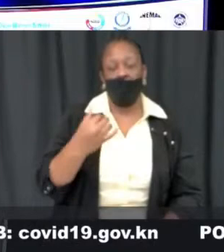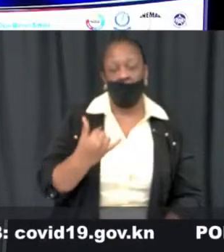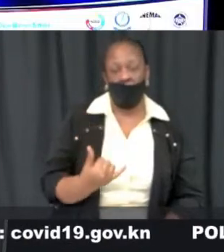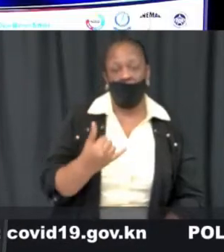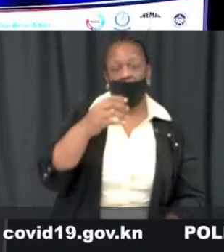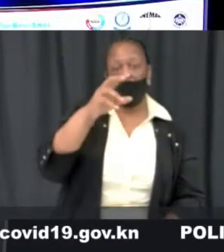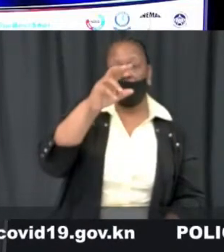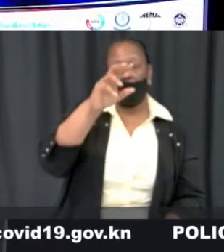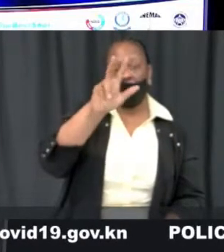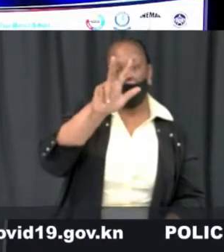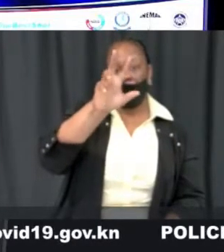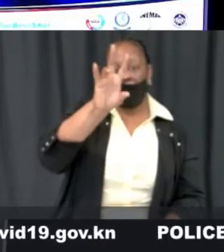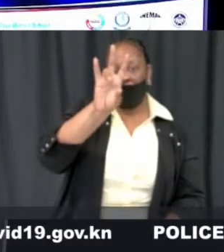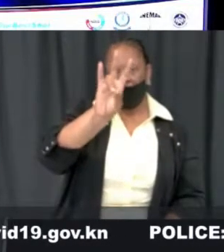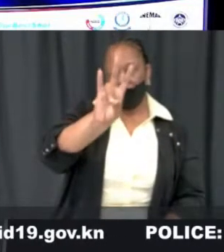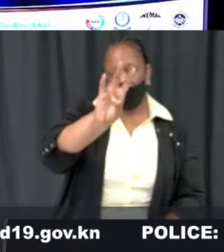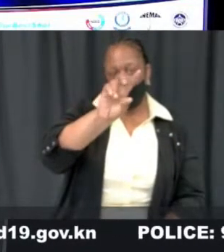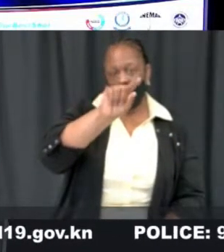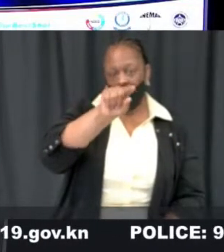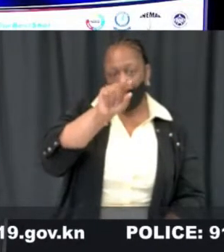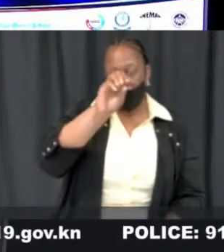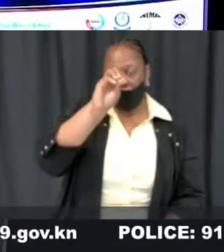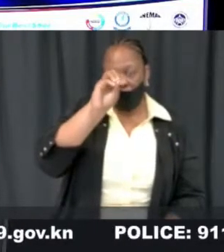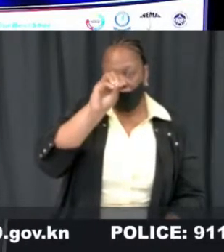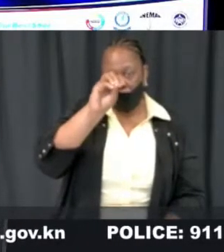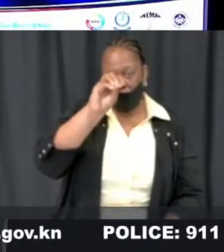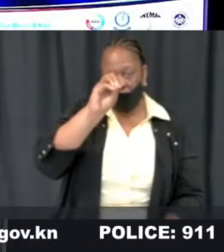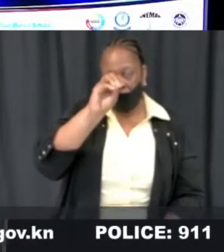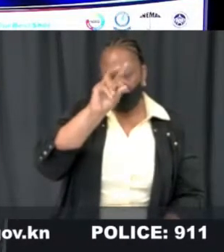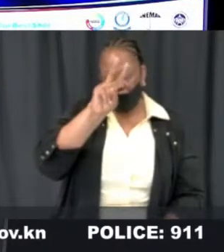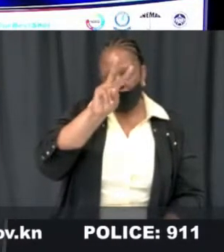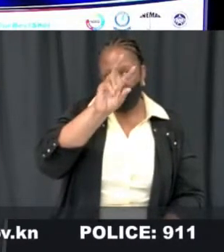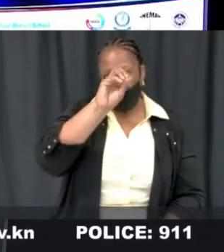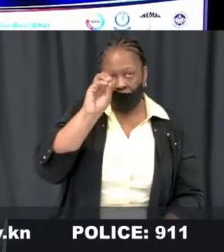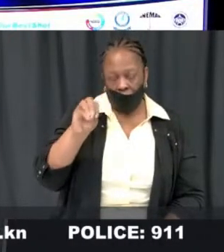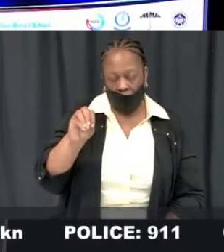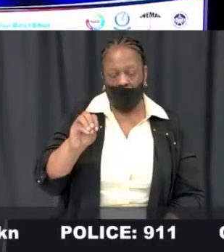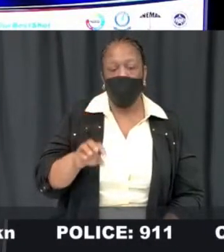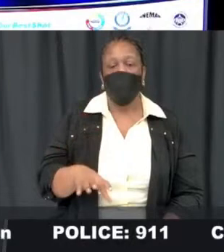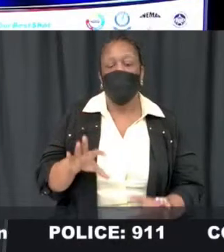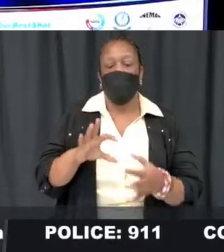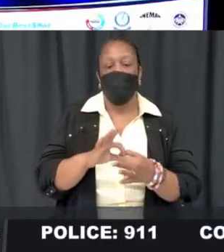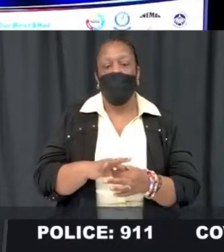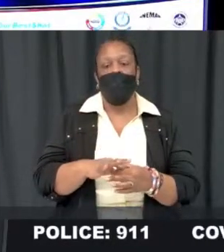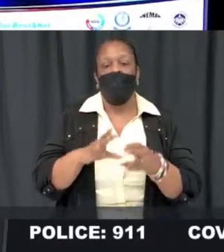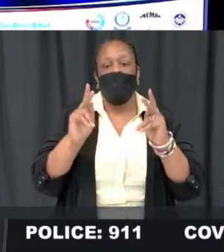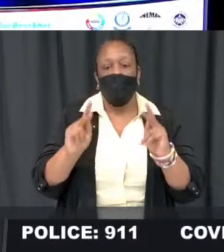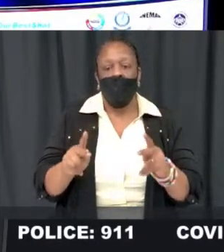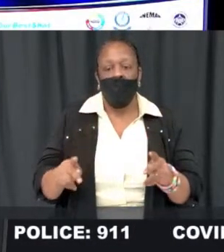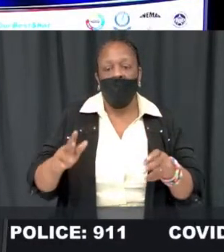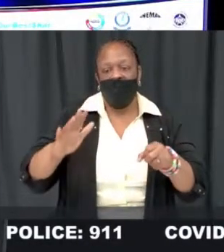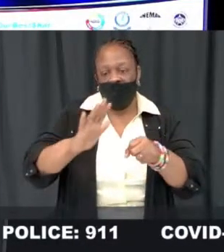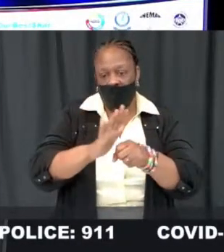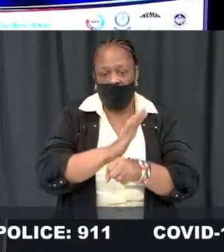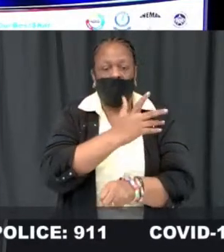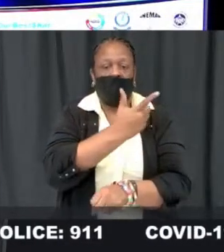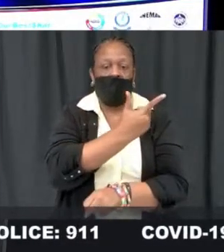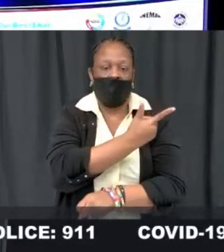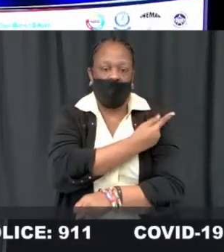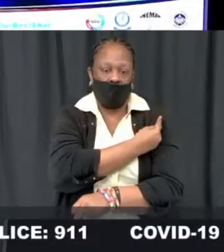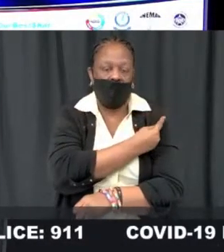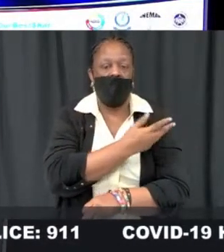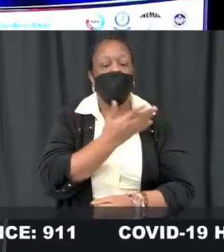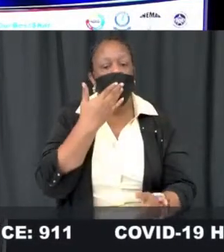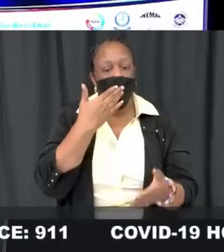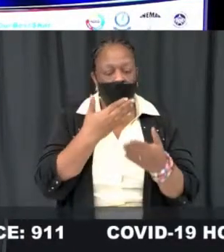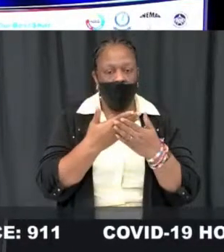37.2% of the population. And again, that is significant. And so what I want to ask the media houses to do is to help us to